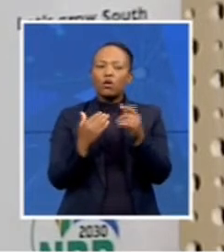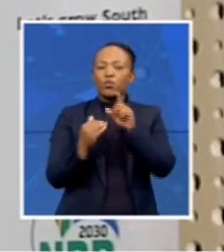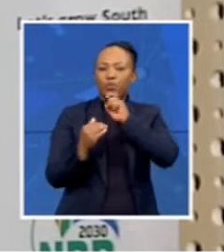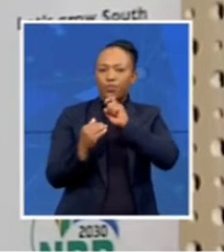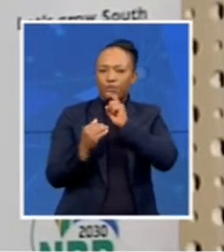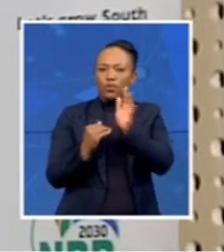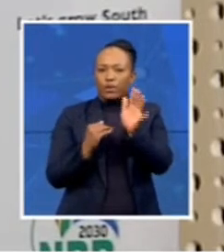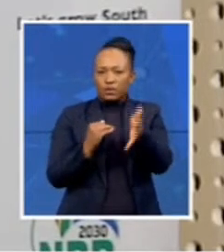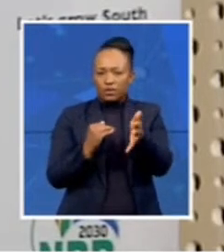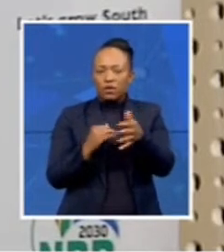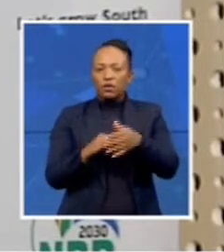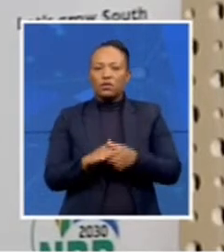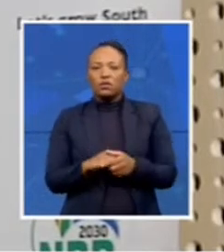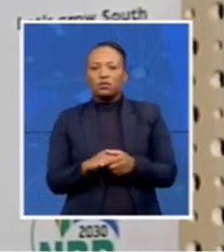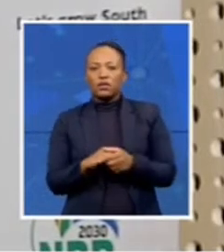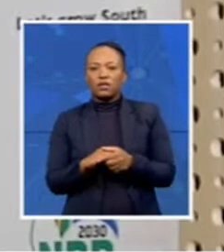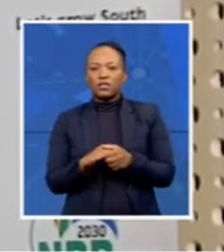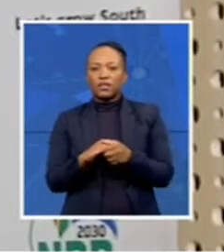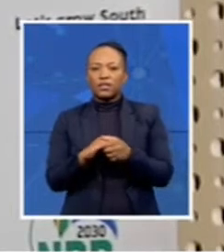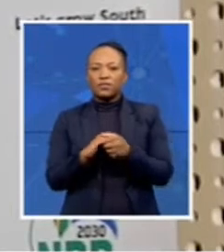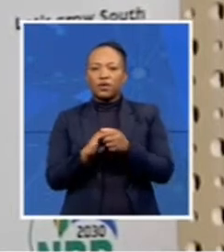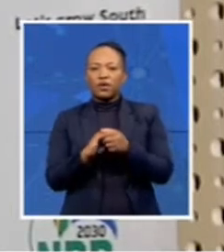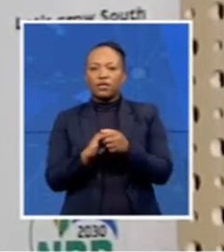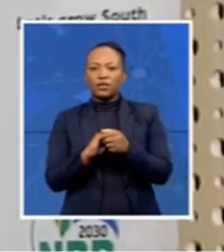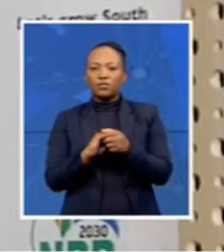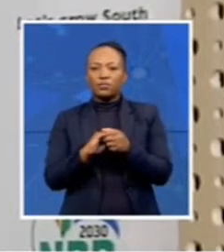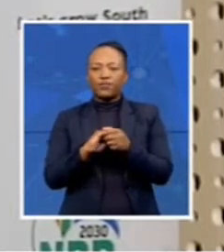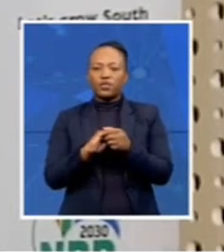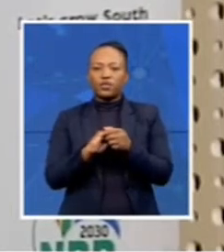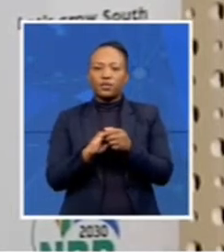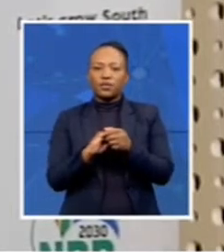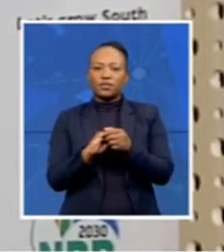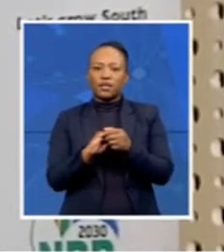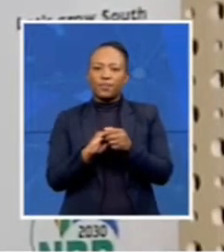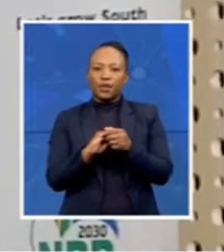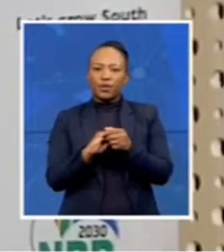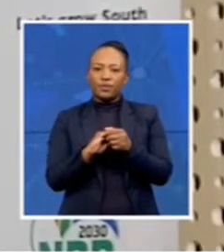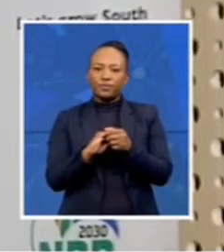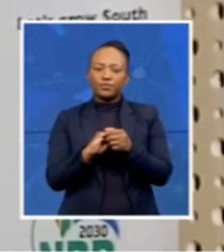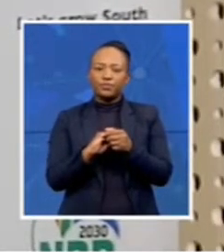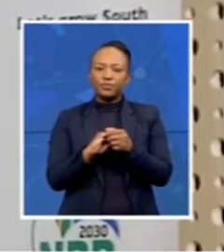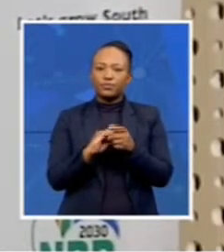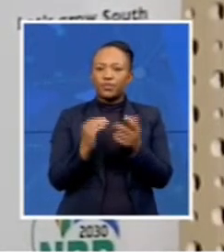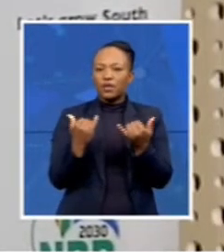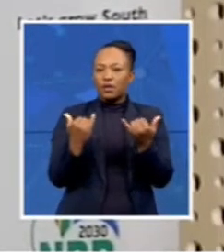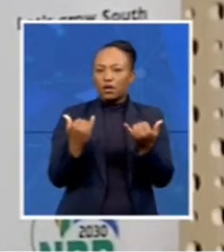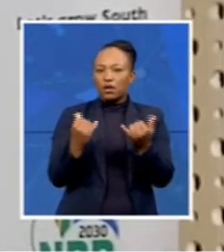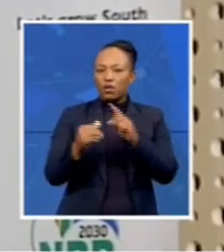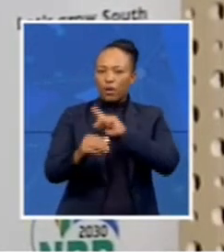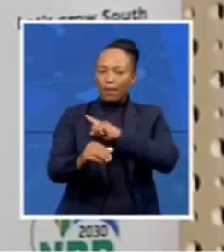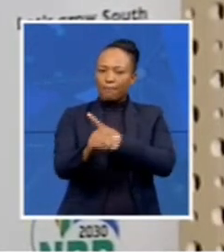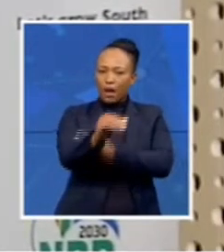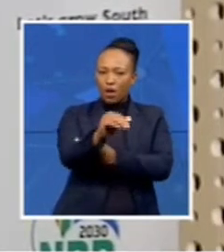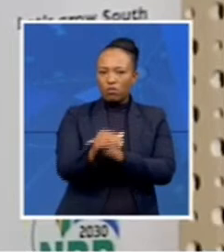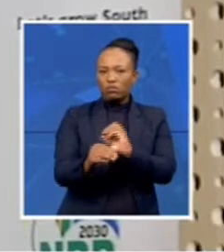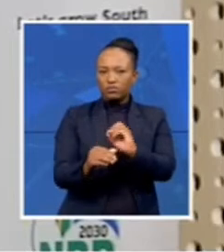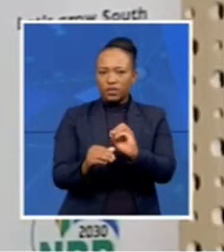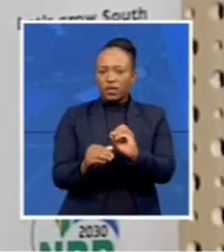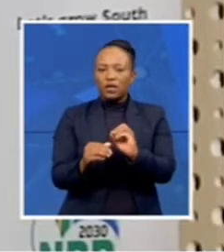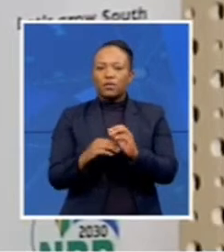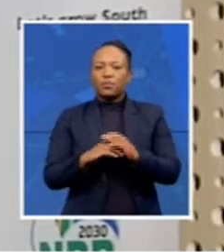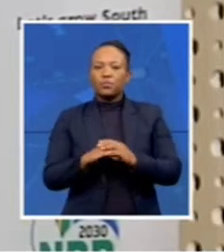resource, and even the issue of institutionalizing our approach to